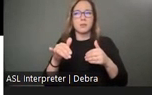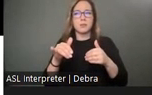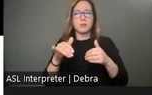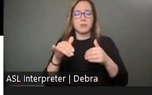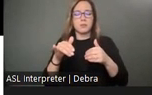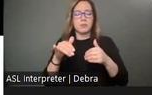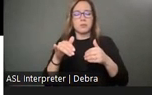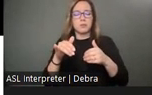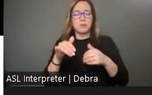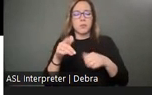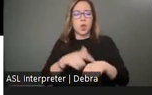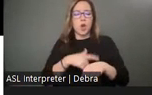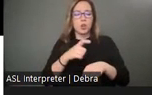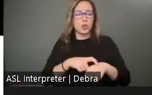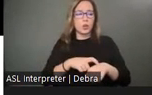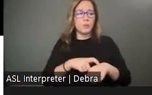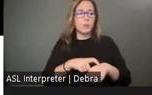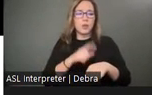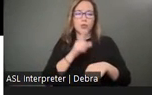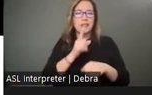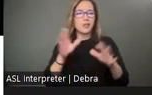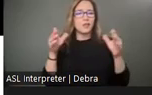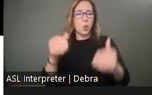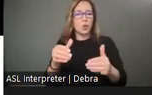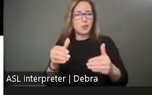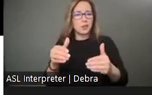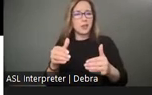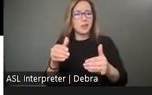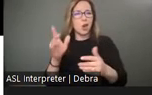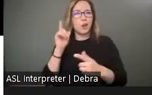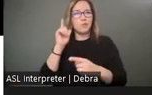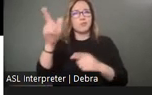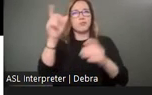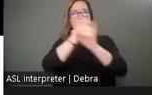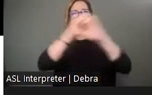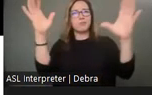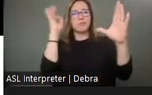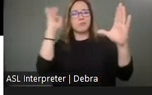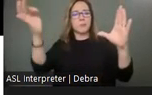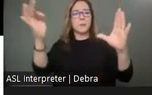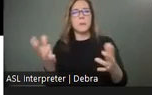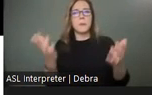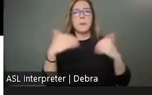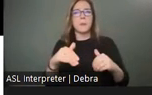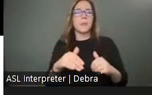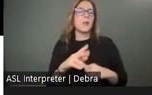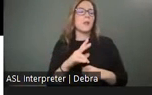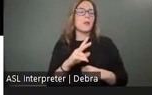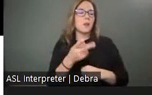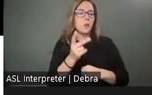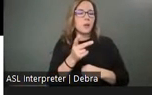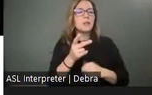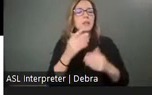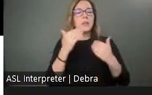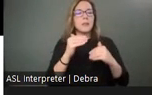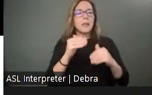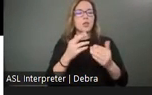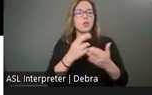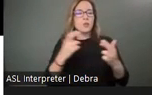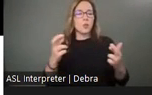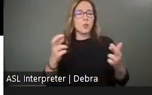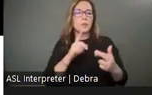and focusing on that. The second element is the implementation and resources. So there we're saying, keep those